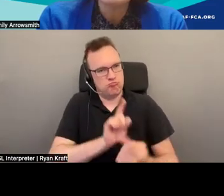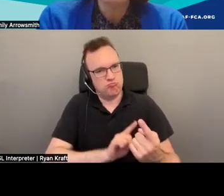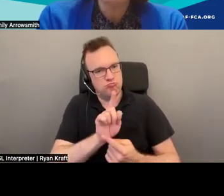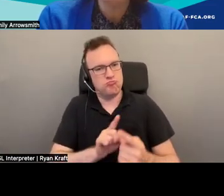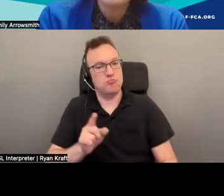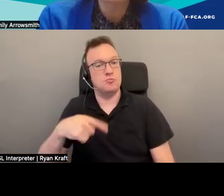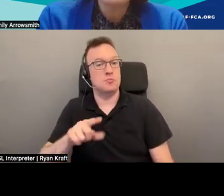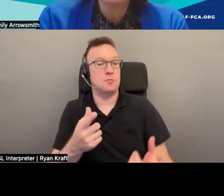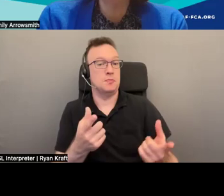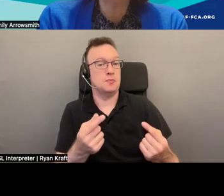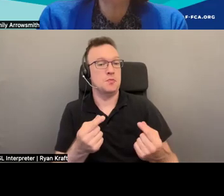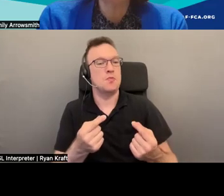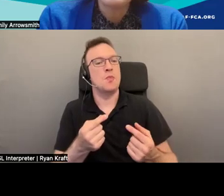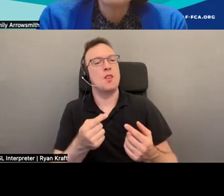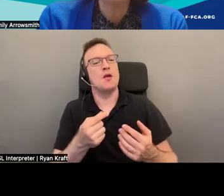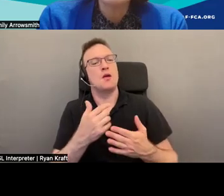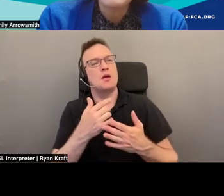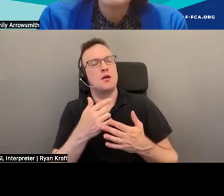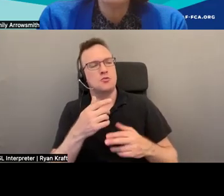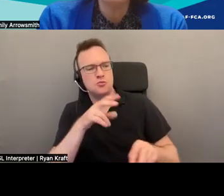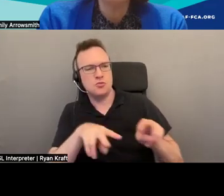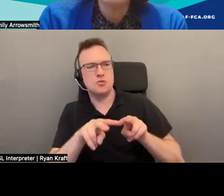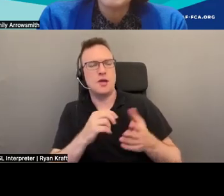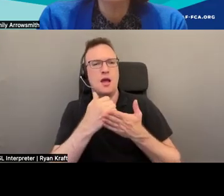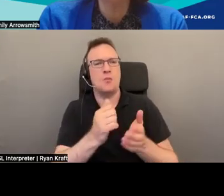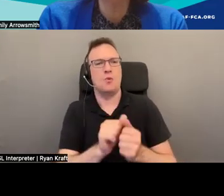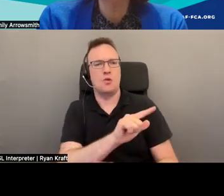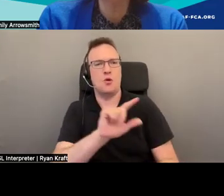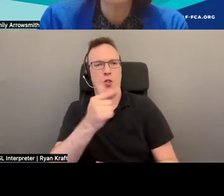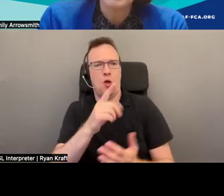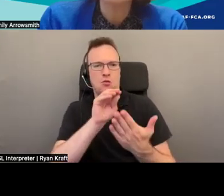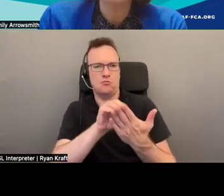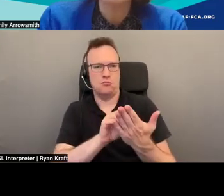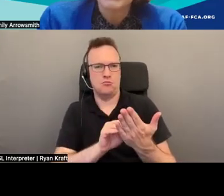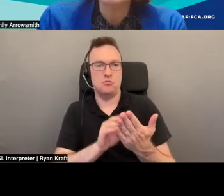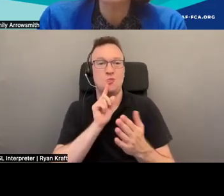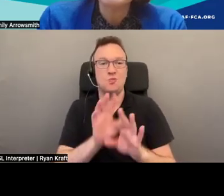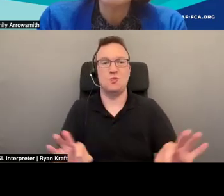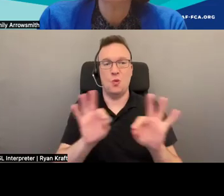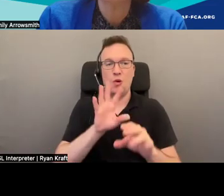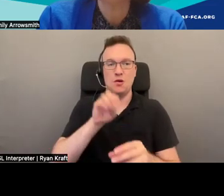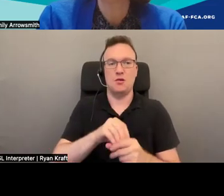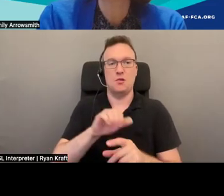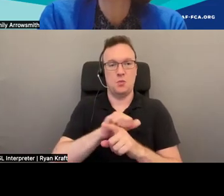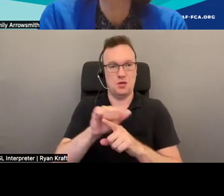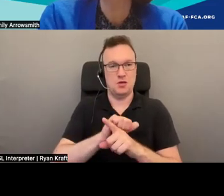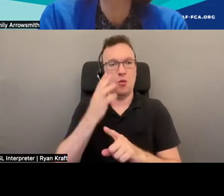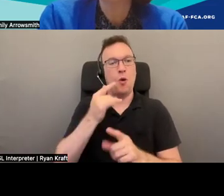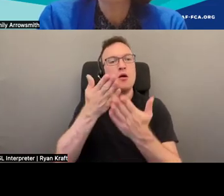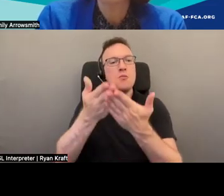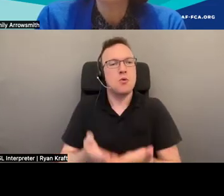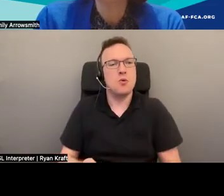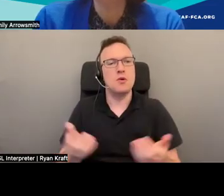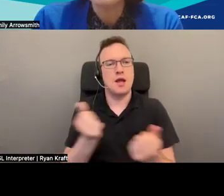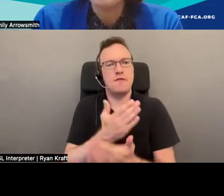going to help monitor their logbooks, which is an important part of an apprenticeship because it proves what